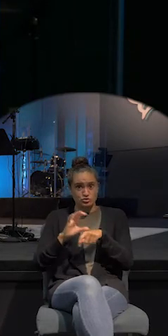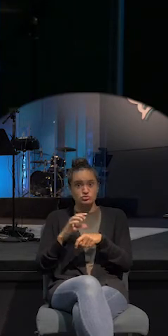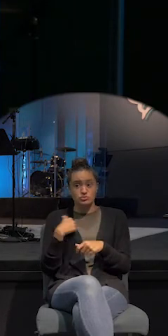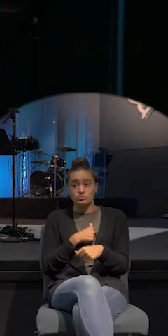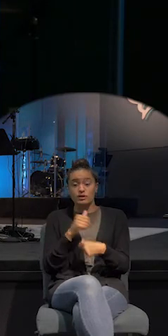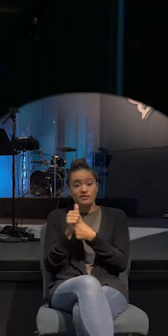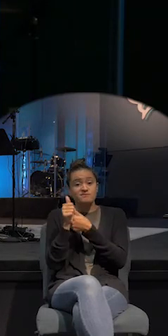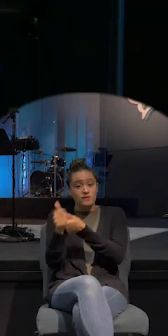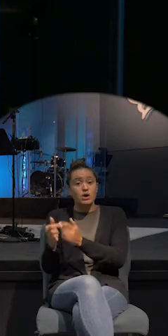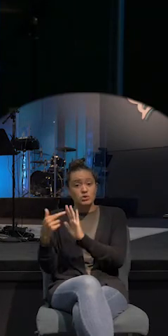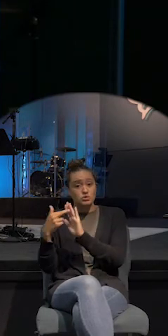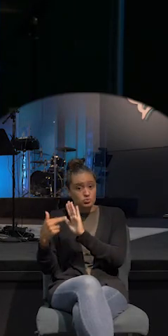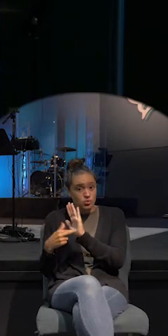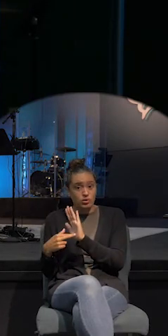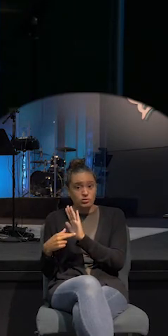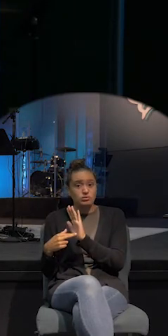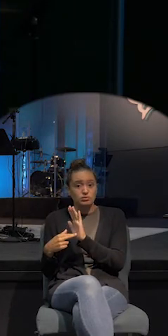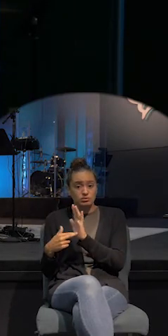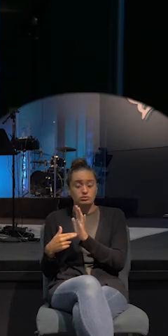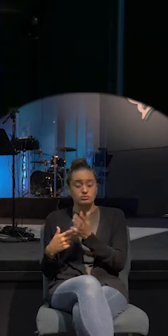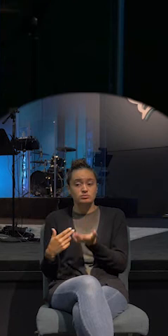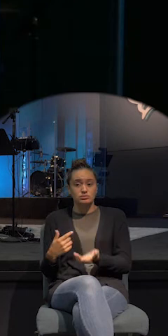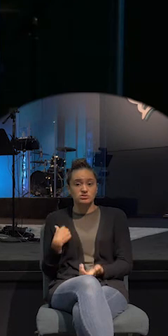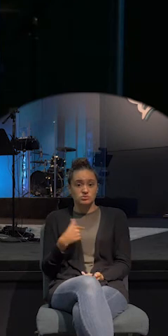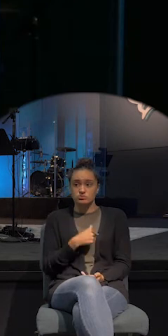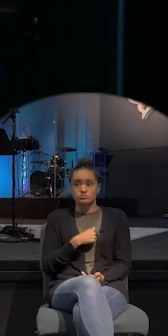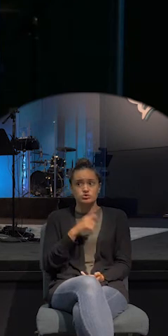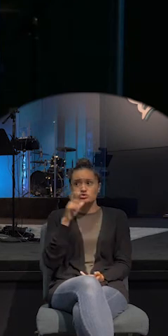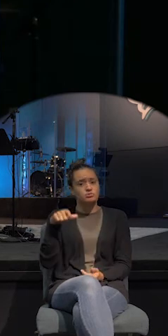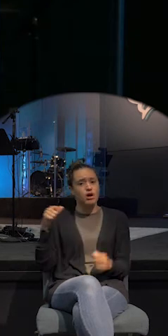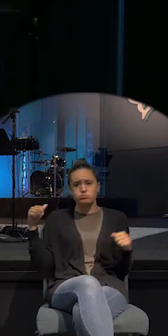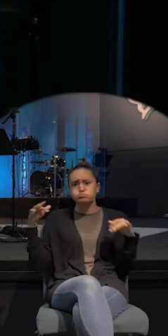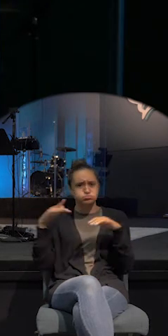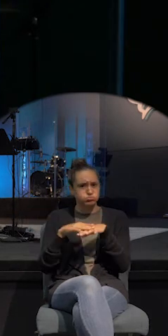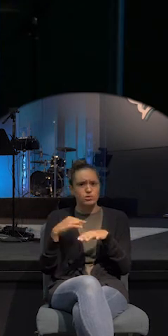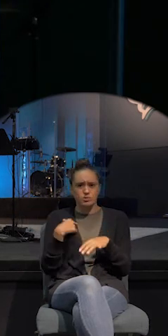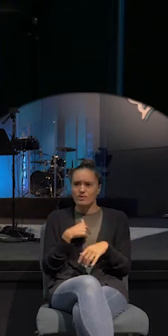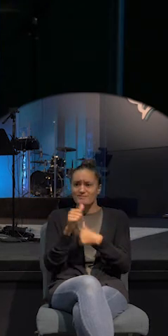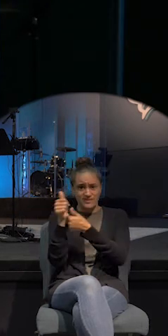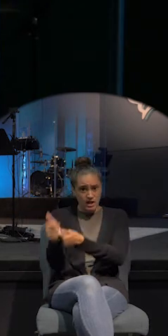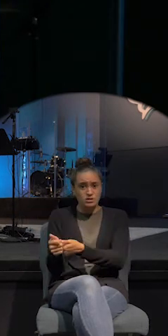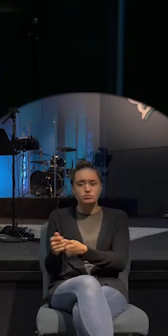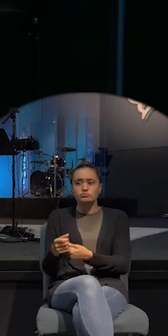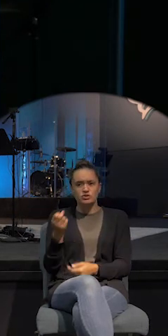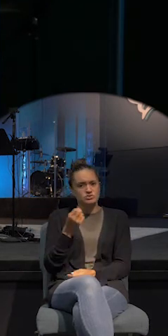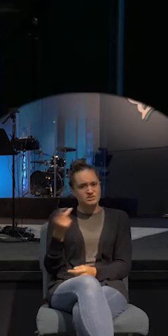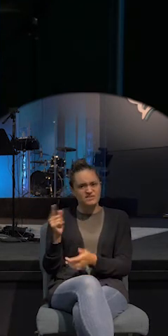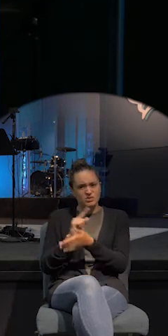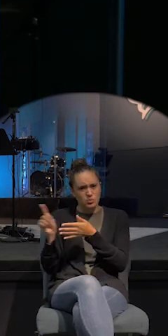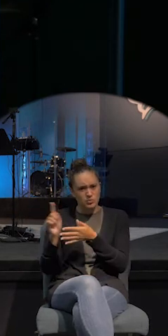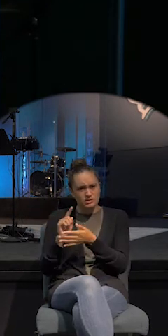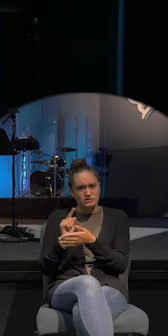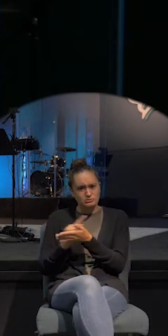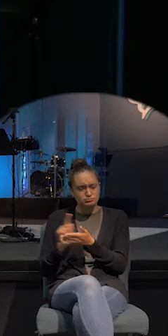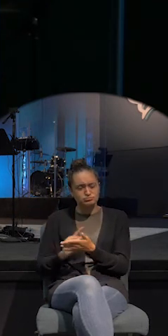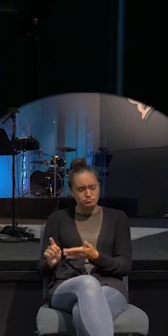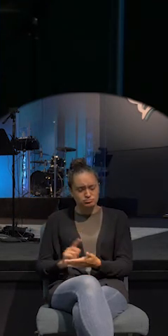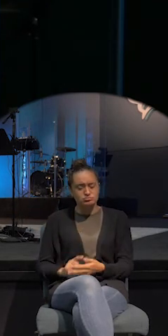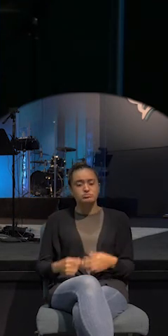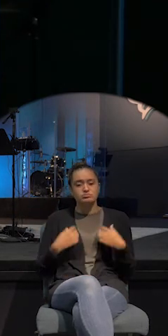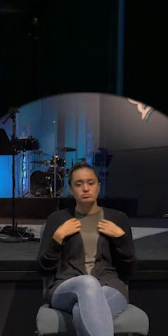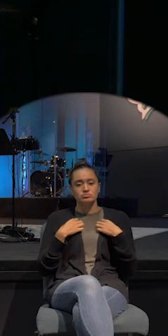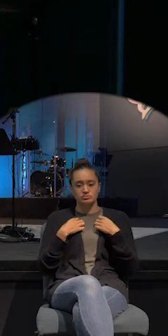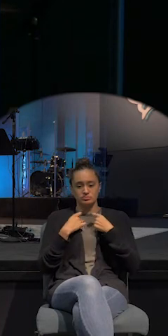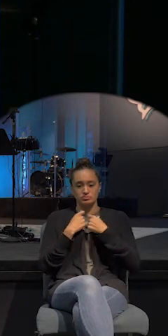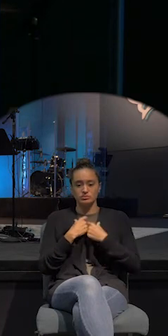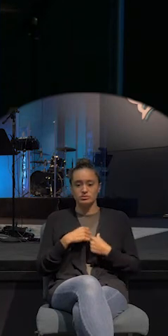rule that we should not be gathering, and we did it for several weeks. And then finally